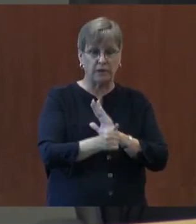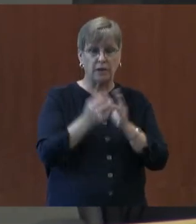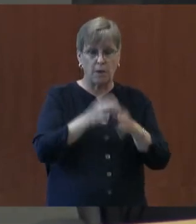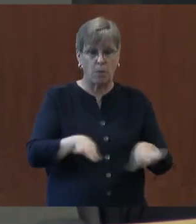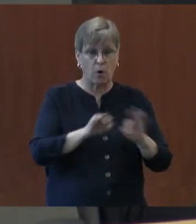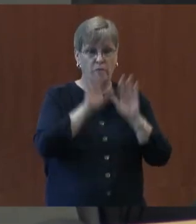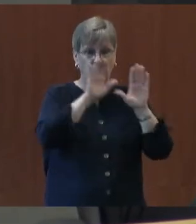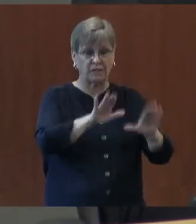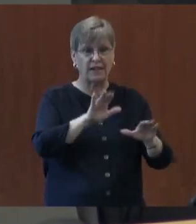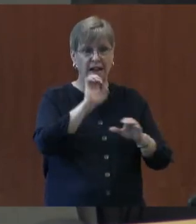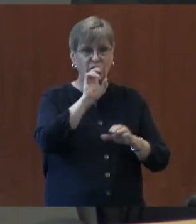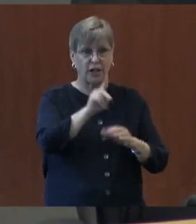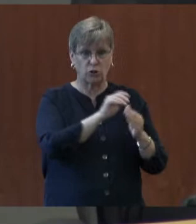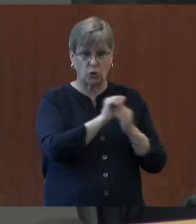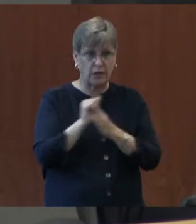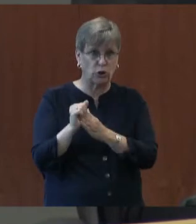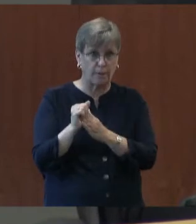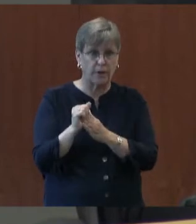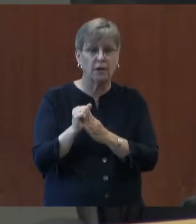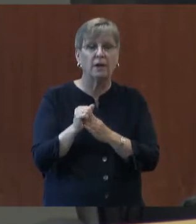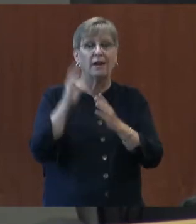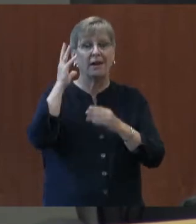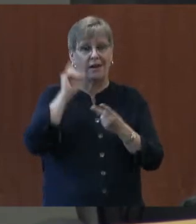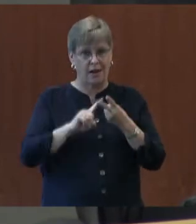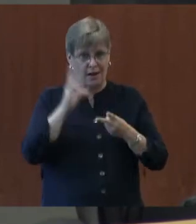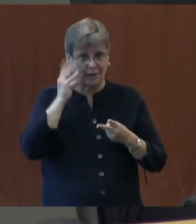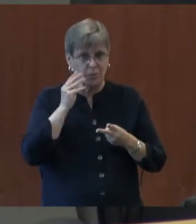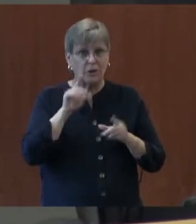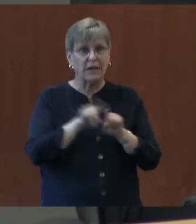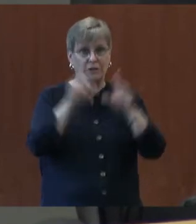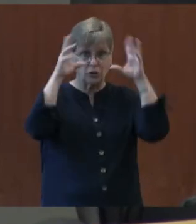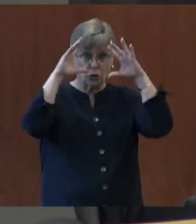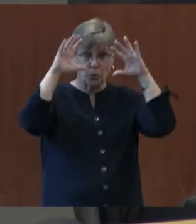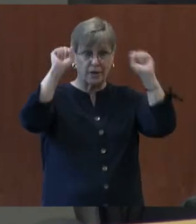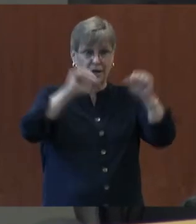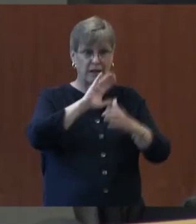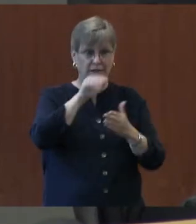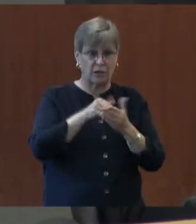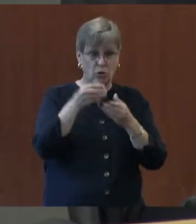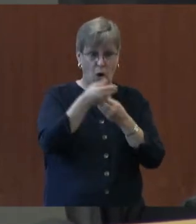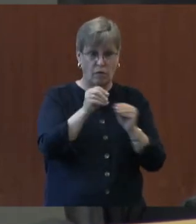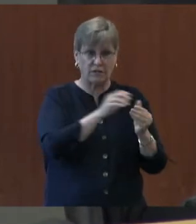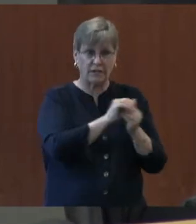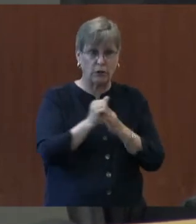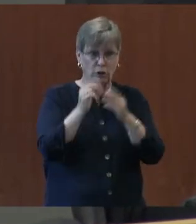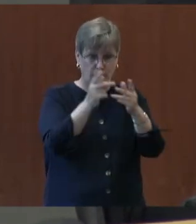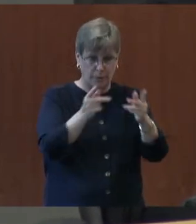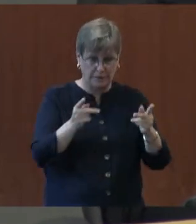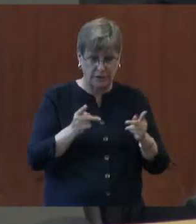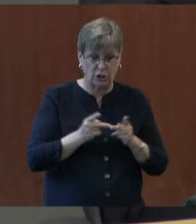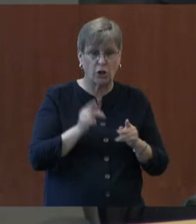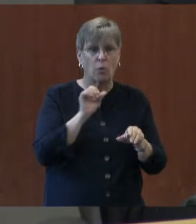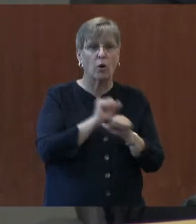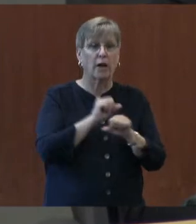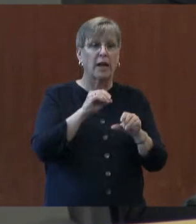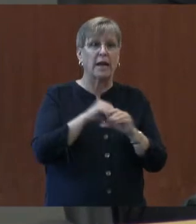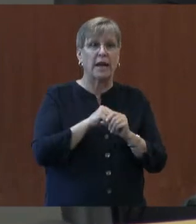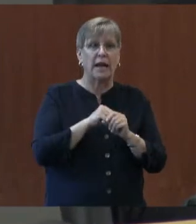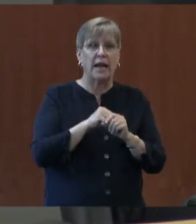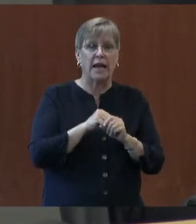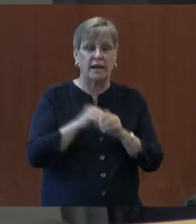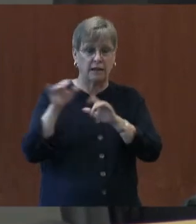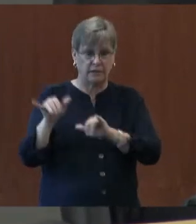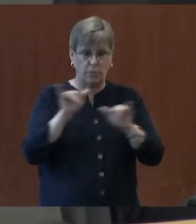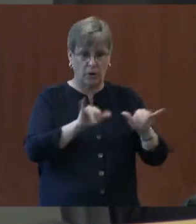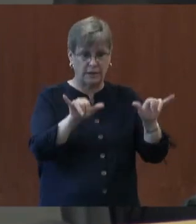in educational leadership. Experience as a superintendent or central office leadership position, working in a similarly